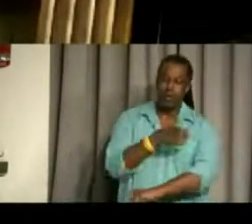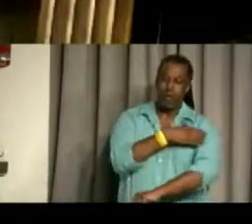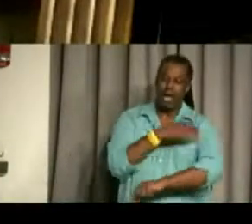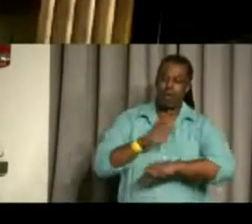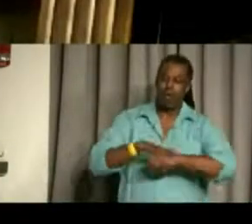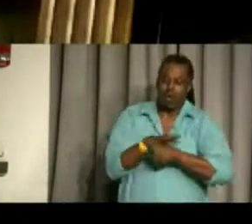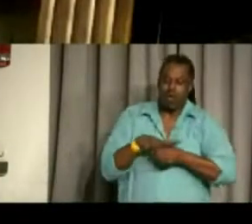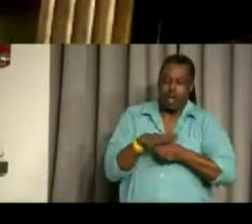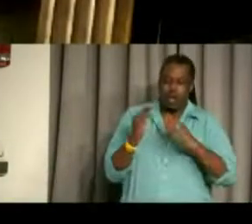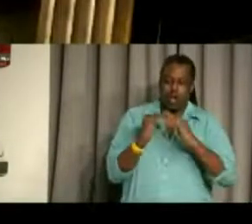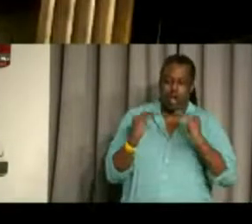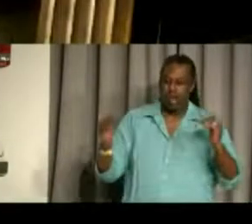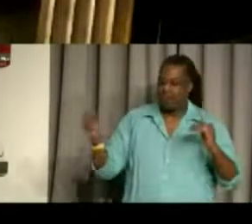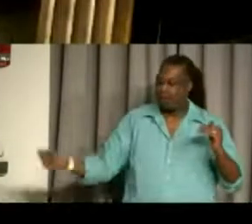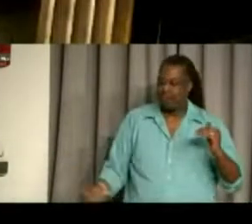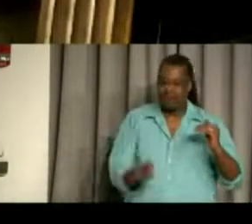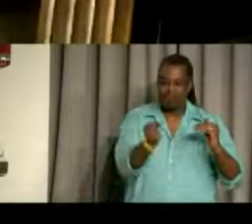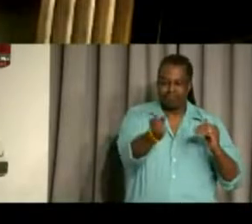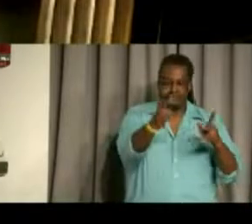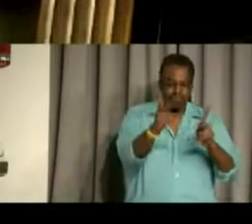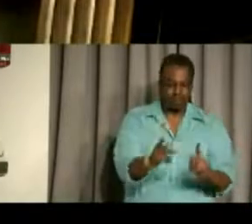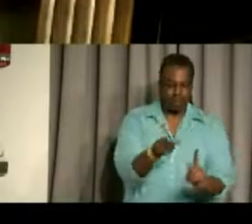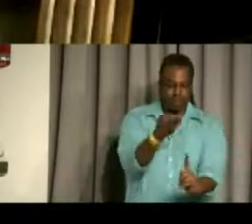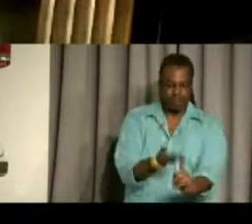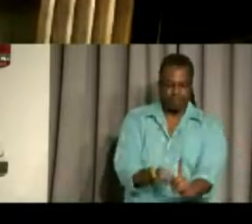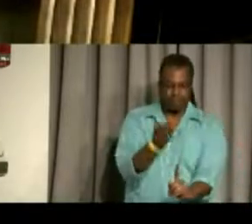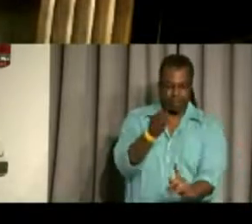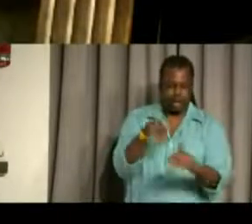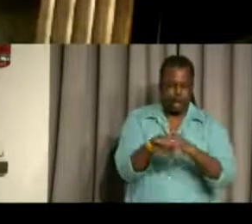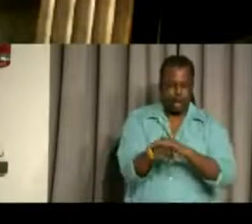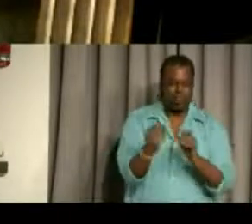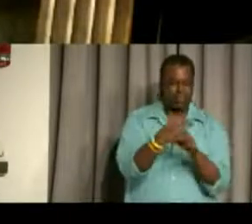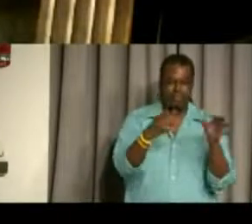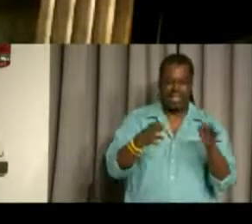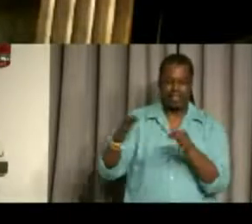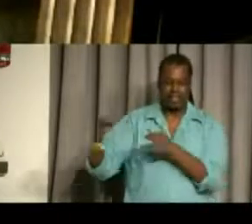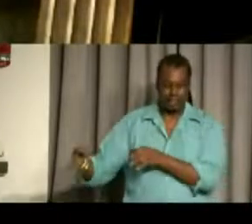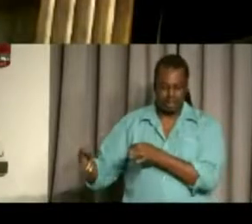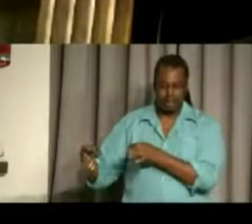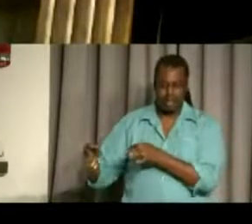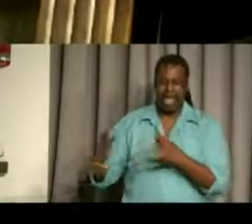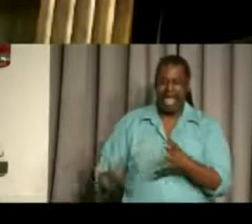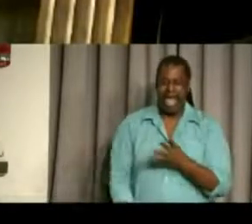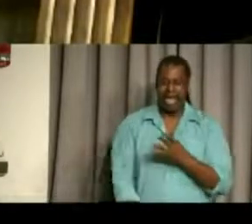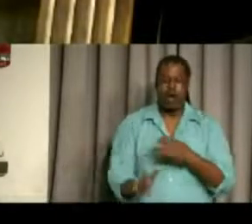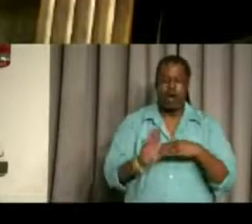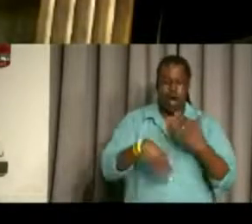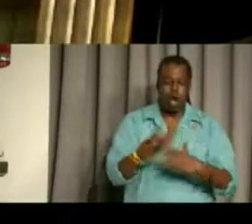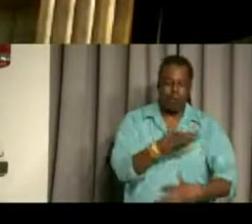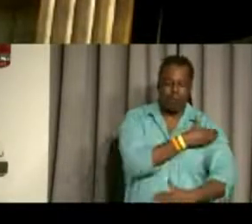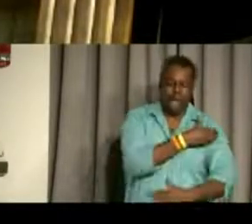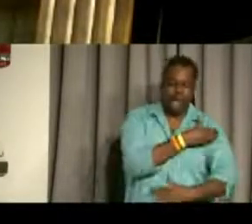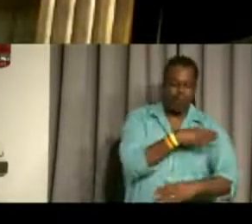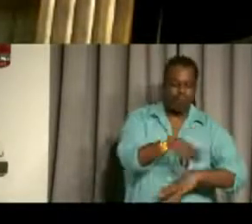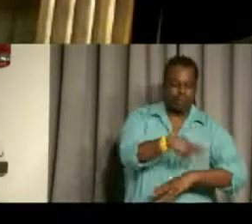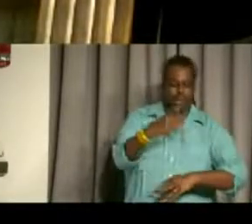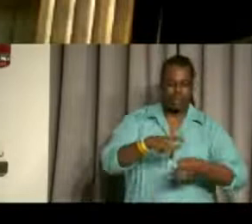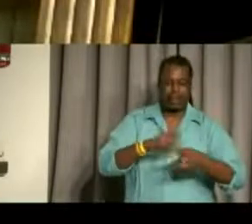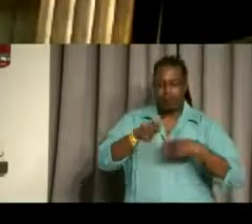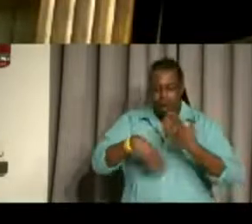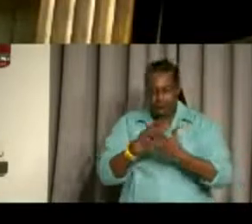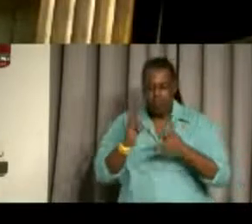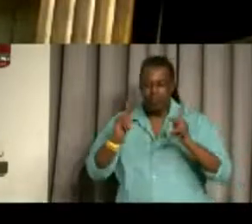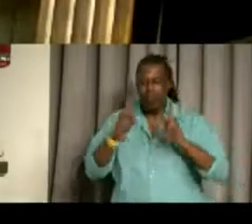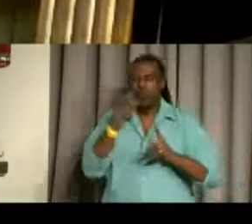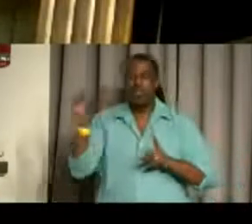level appoints an individual who goes in and makes decisions and takes all of the power away from those who have been